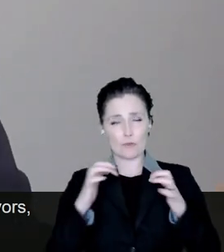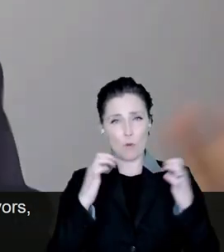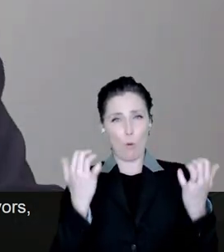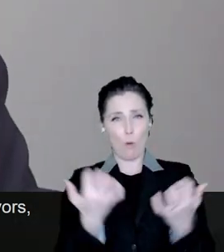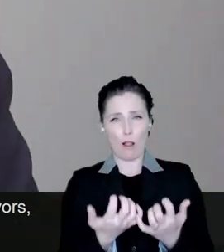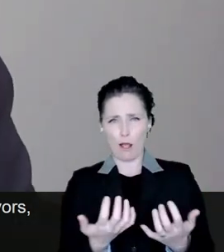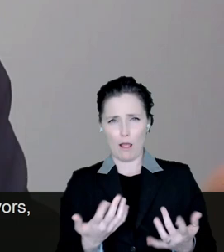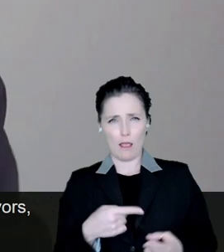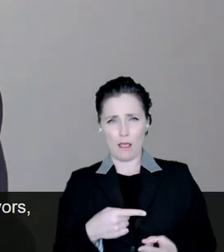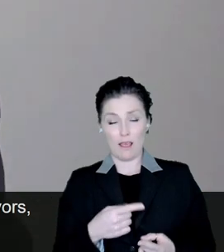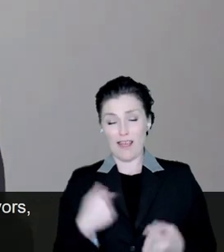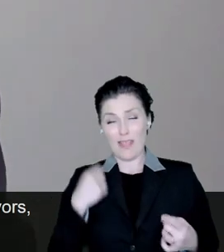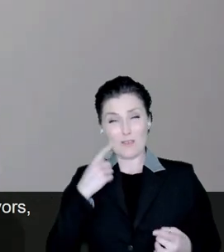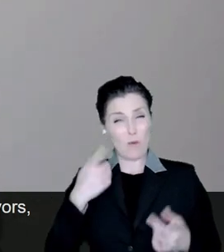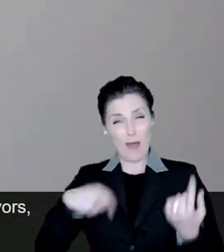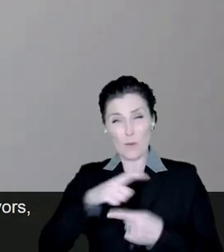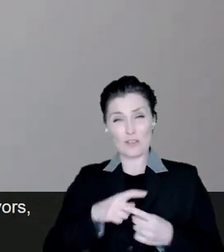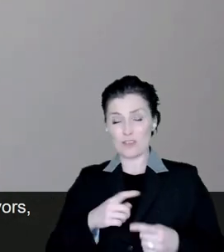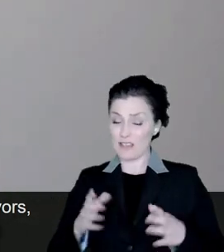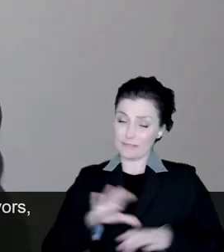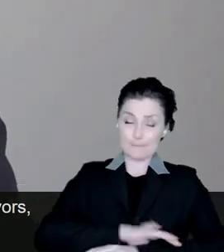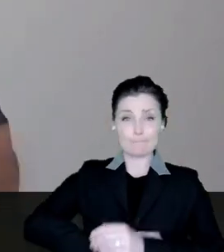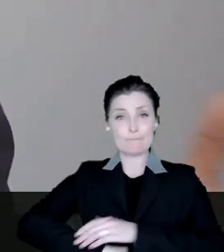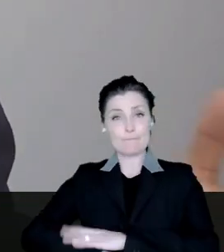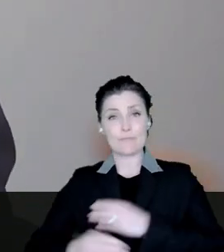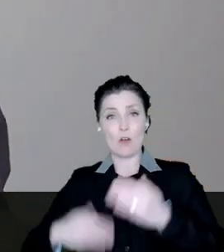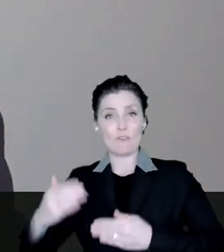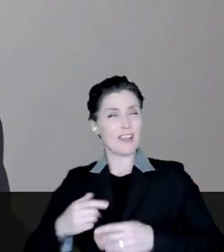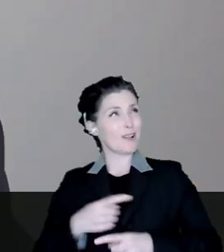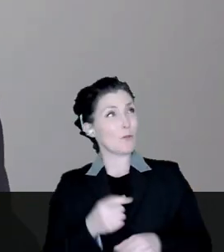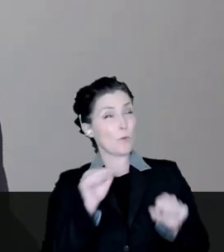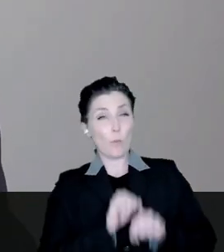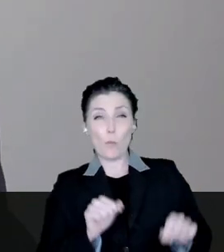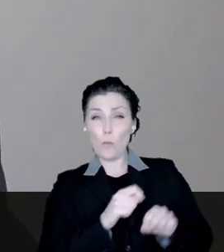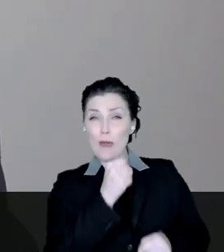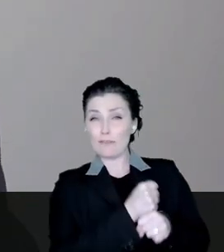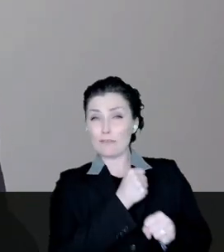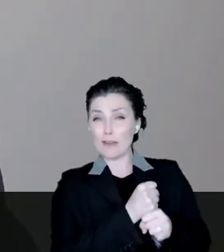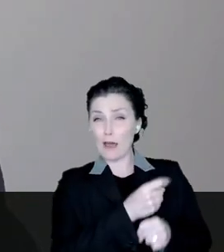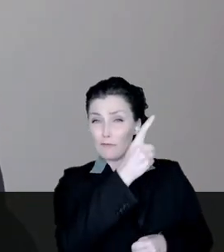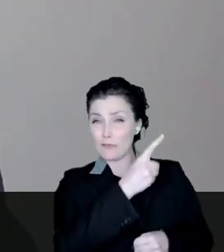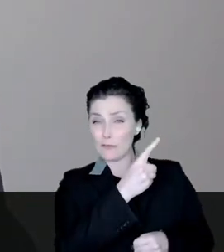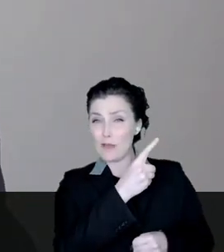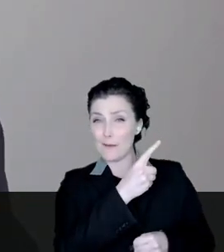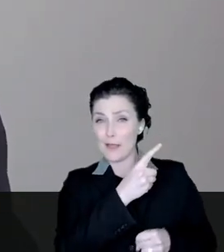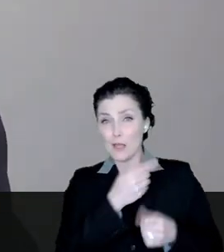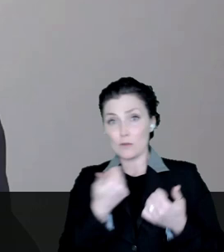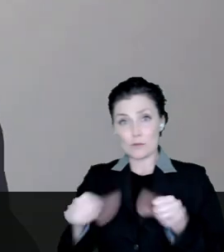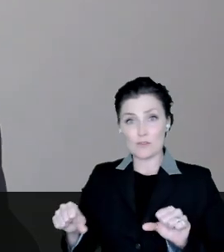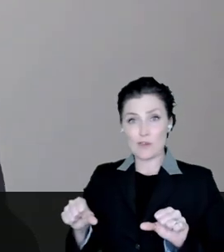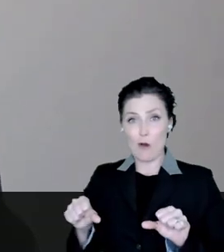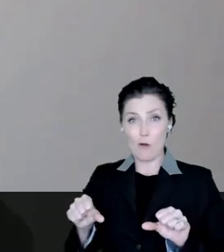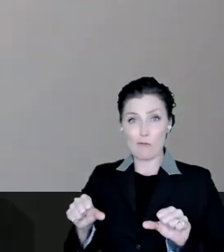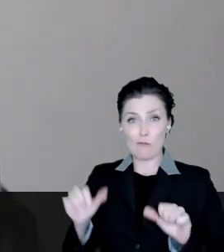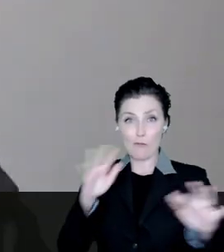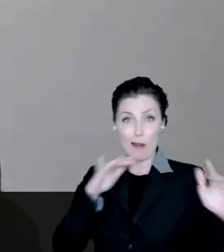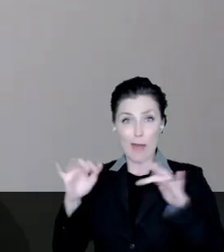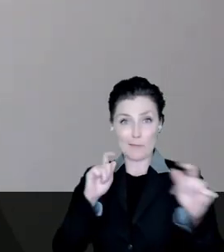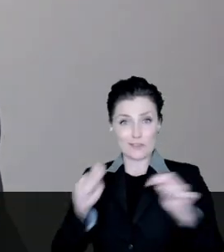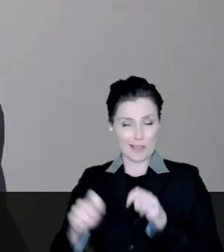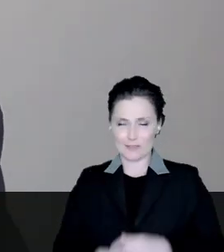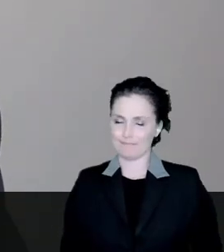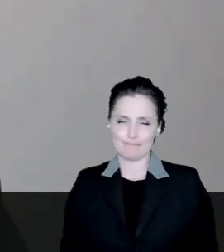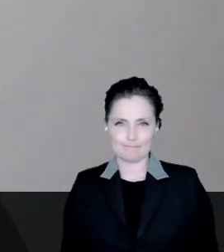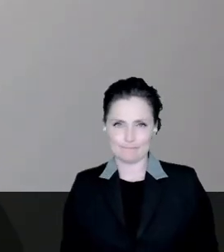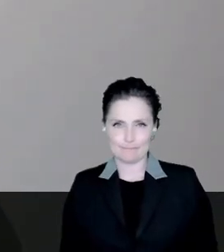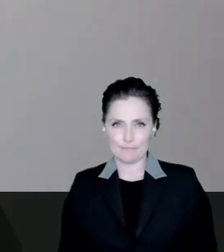ownership and get on with it and not wait for the cavalry from national government to arrive to address the issue of climate change. And you raise a really